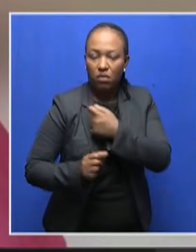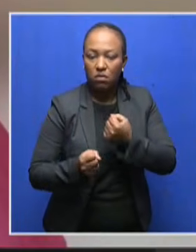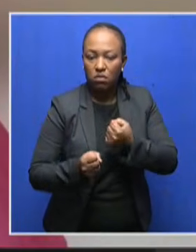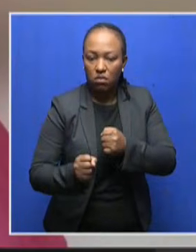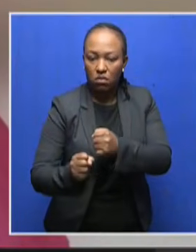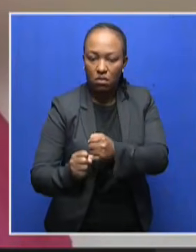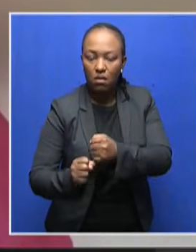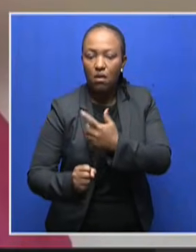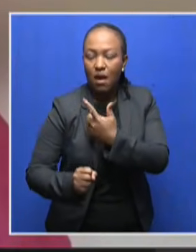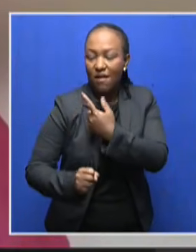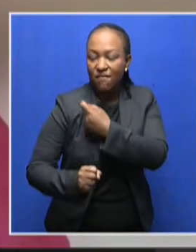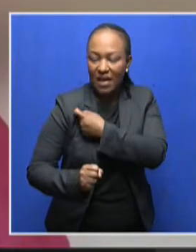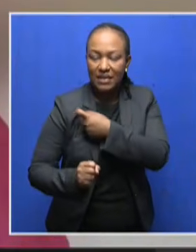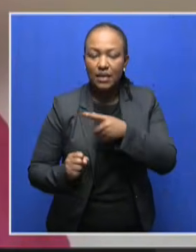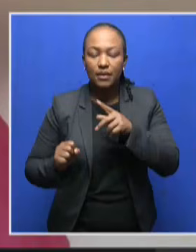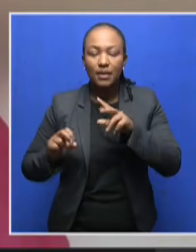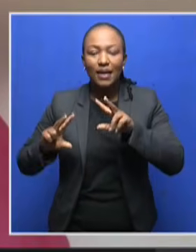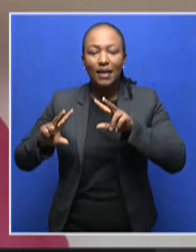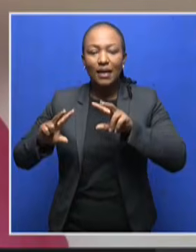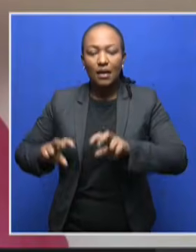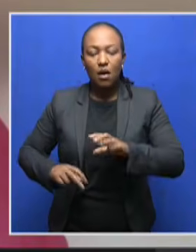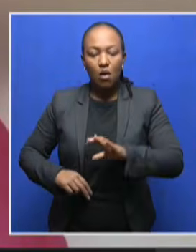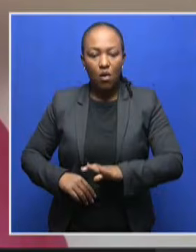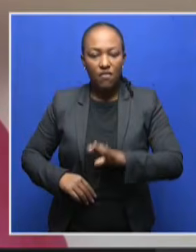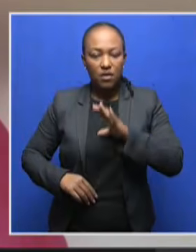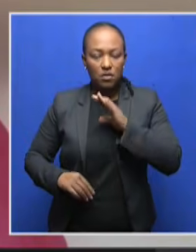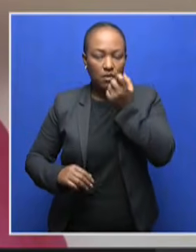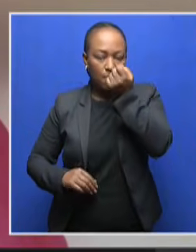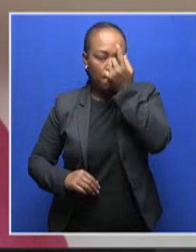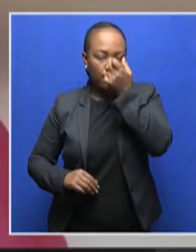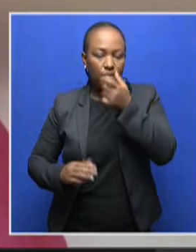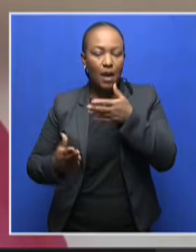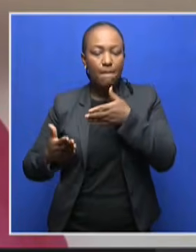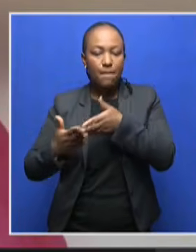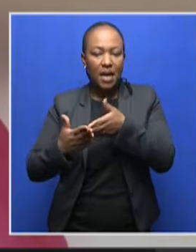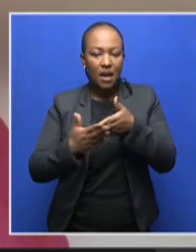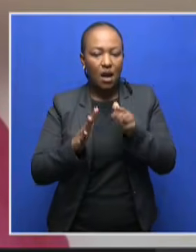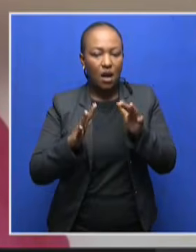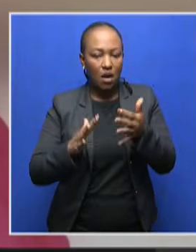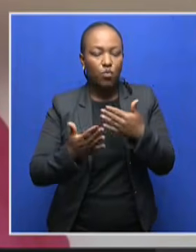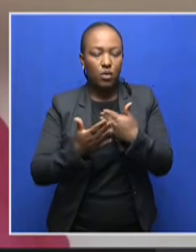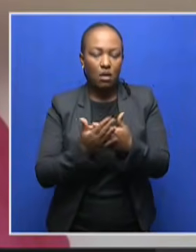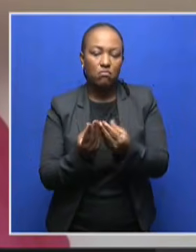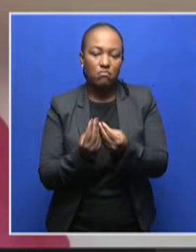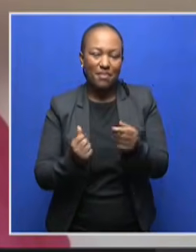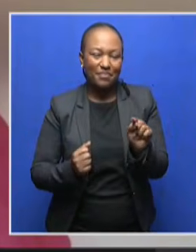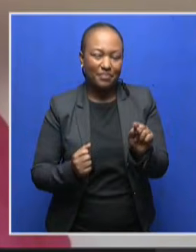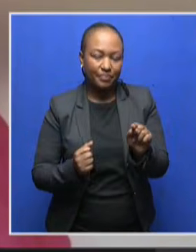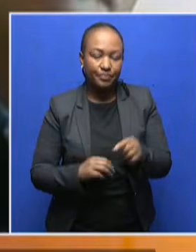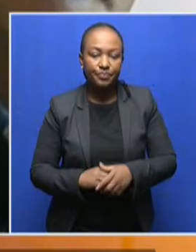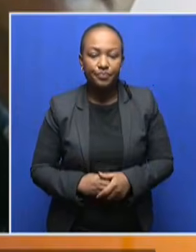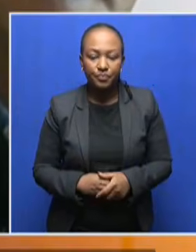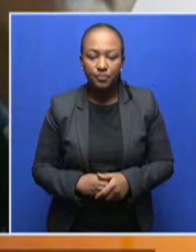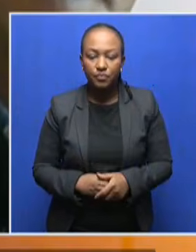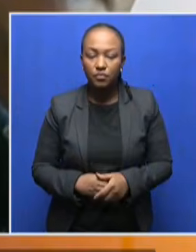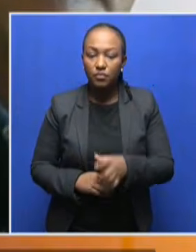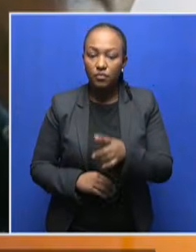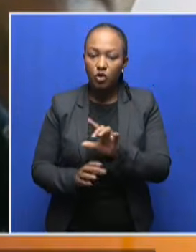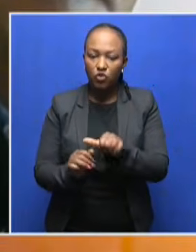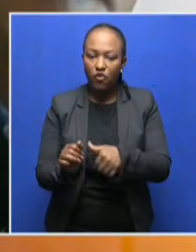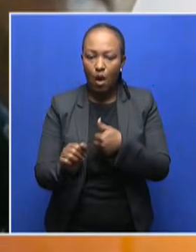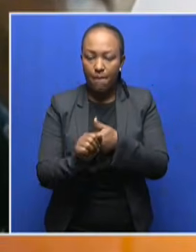vaccine confidence study to better understand the barriers to vaccination and how we can address them. And just to follow up on that question,